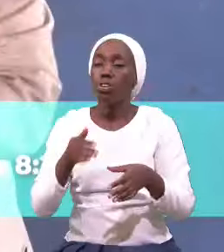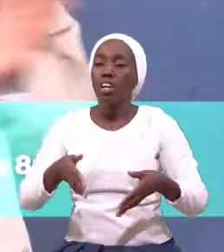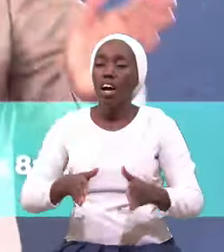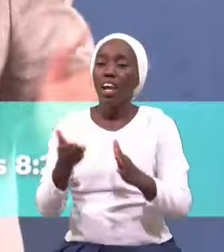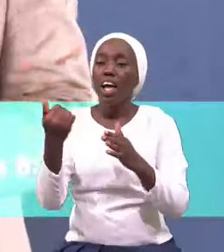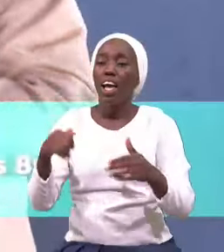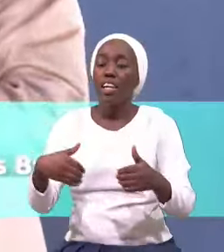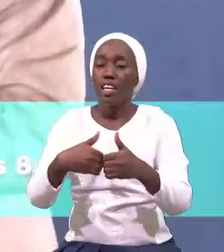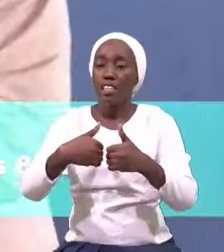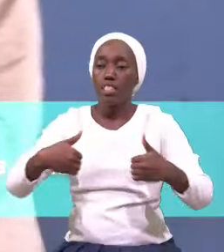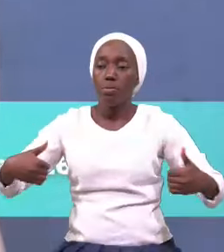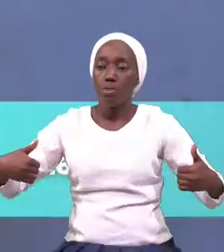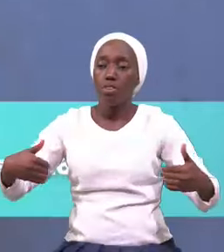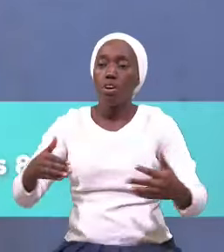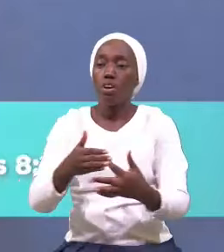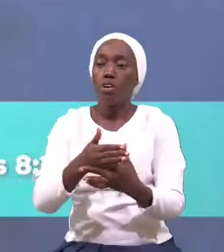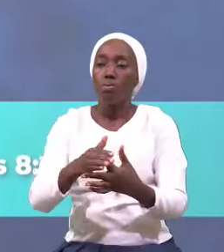separation between you and the Spirit of God.